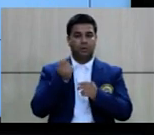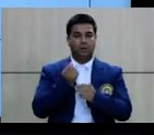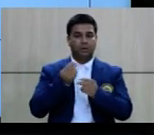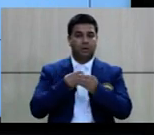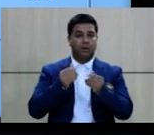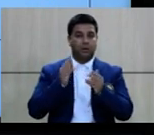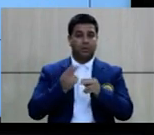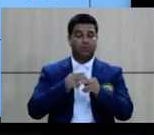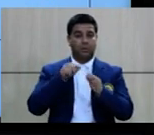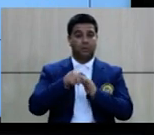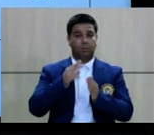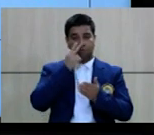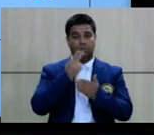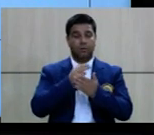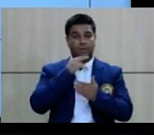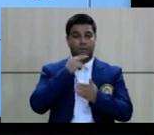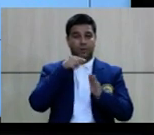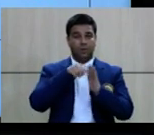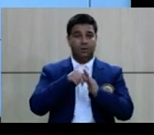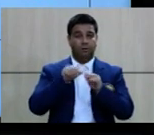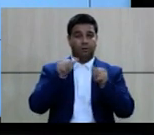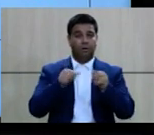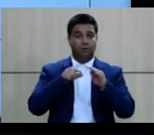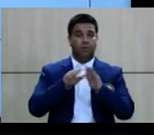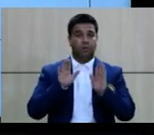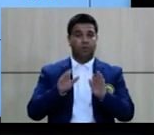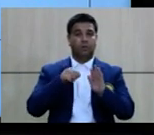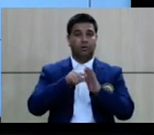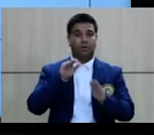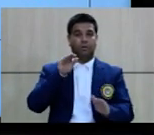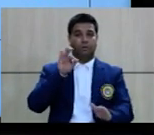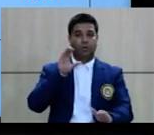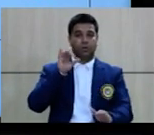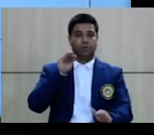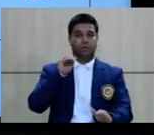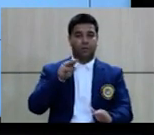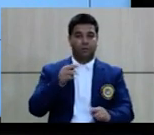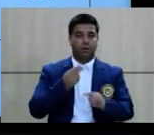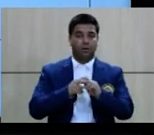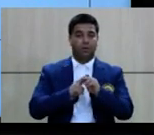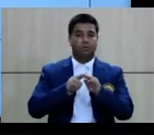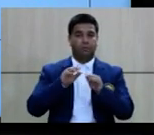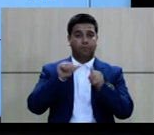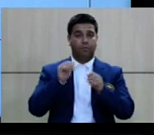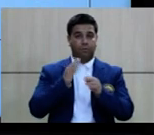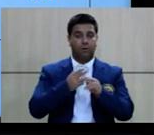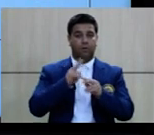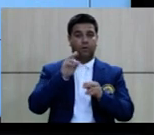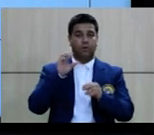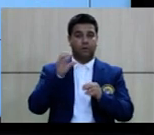tahlil natijalariga e'tibor beradigan bo'lsak, bu moddamiz faqatgina fosfat ionidan iborat bo'lib, kumush